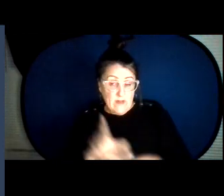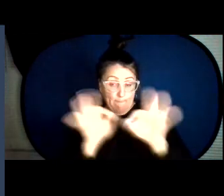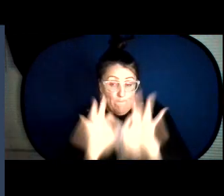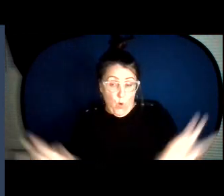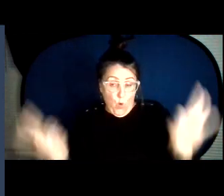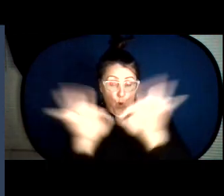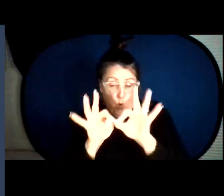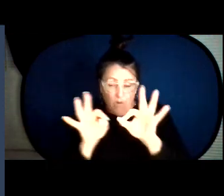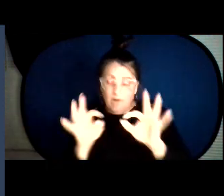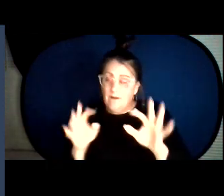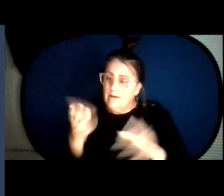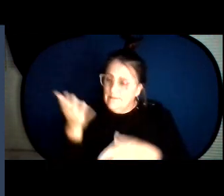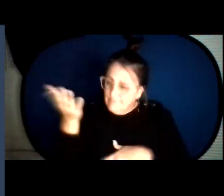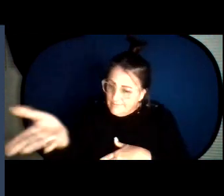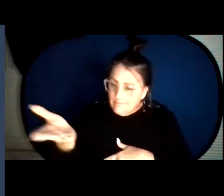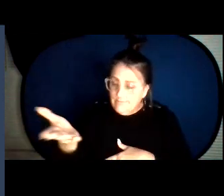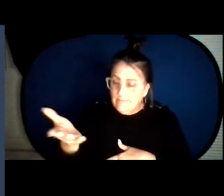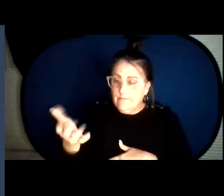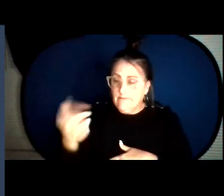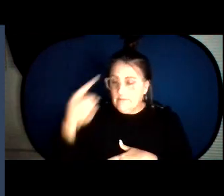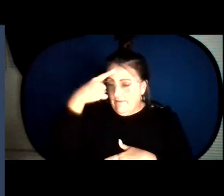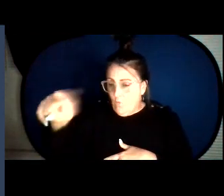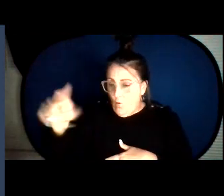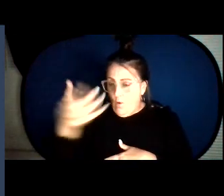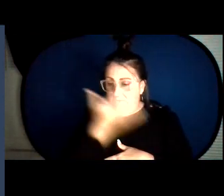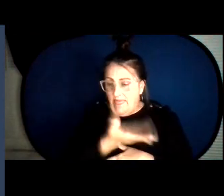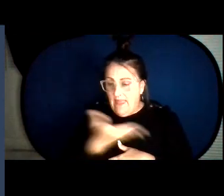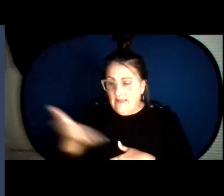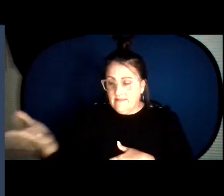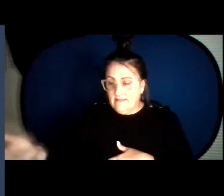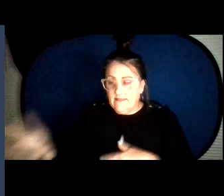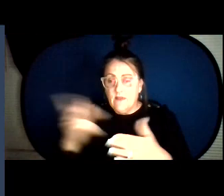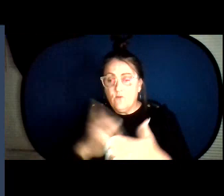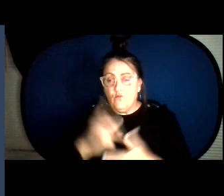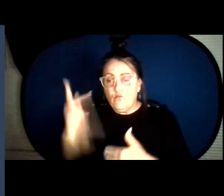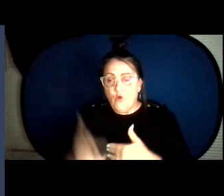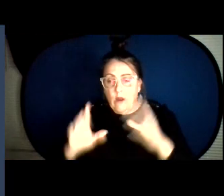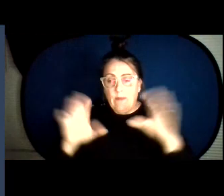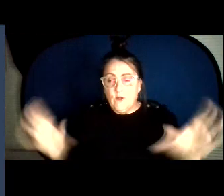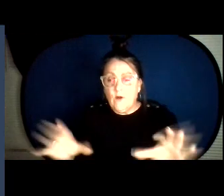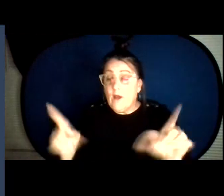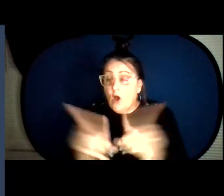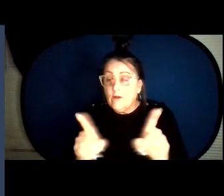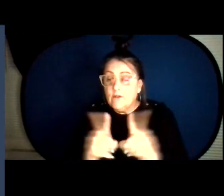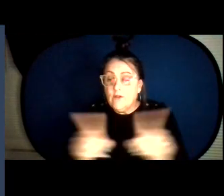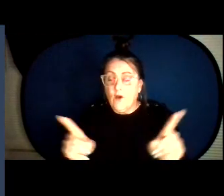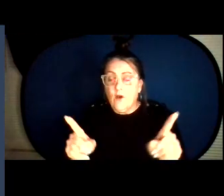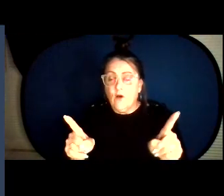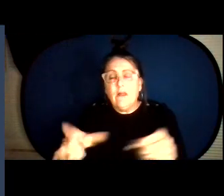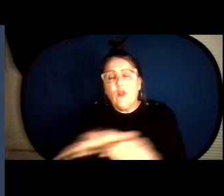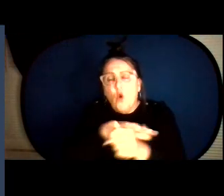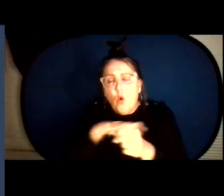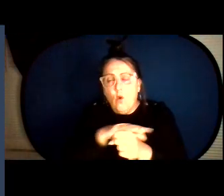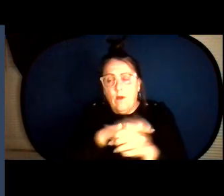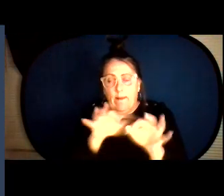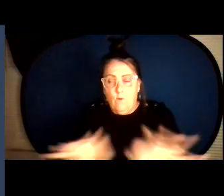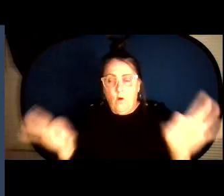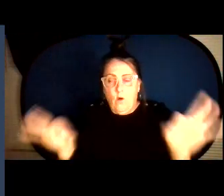reasons that it's self-evidently important for the things that those programs are doing. It's also more globally important, which is the more